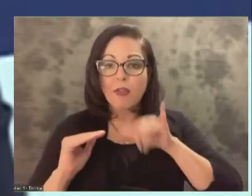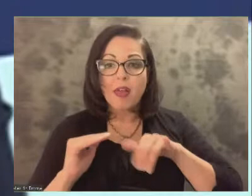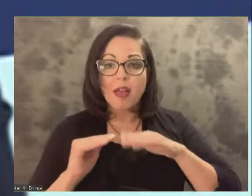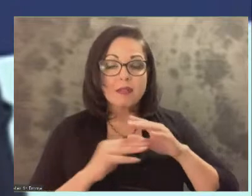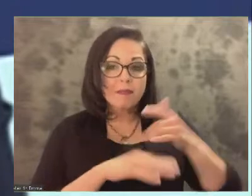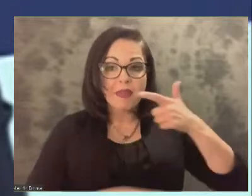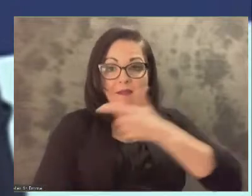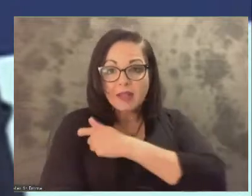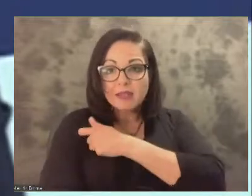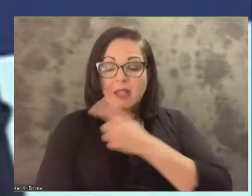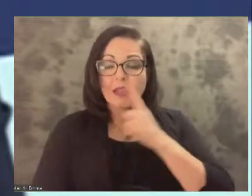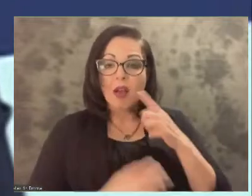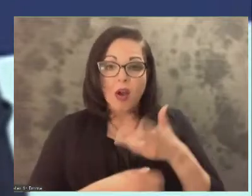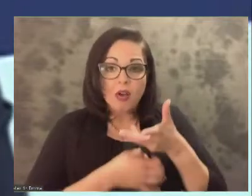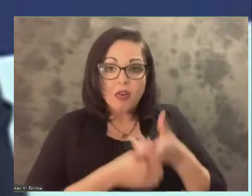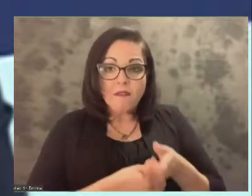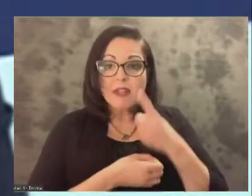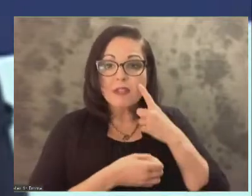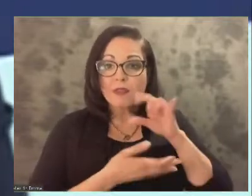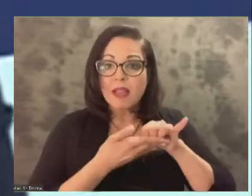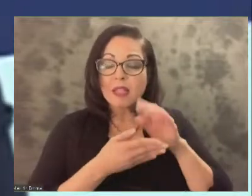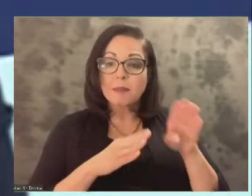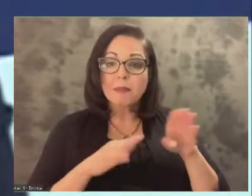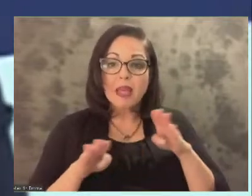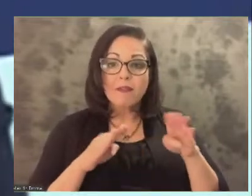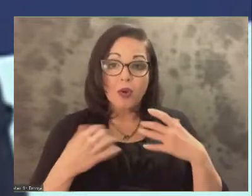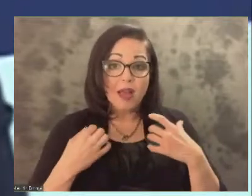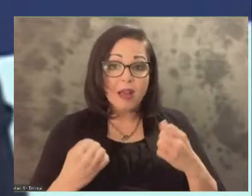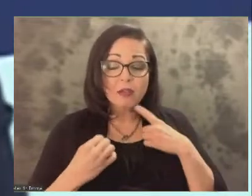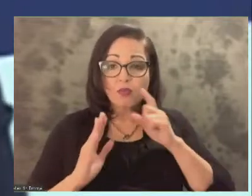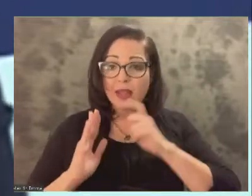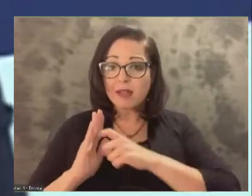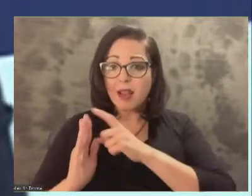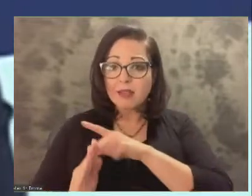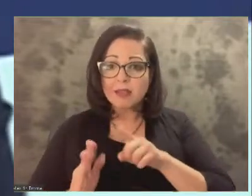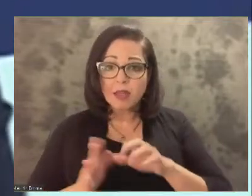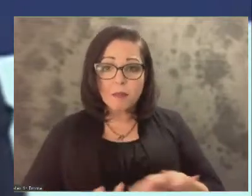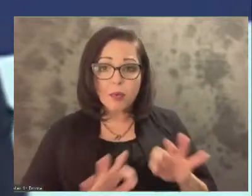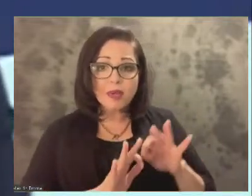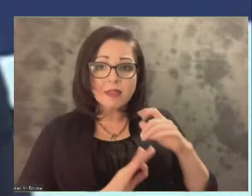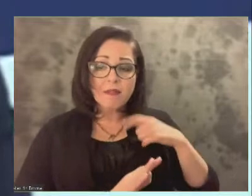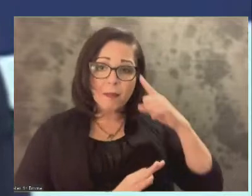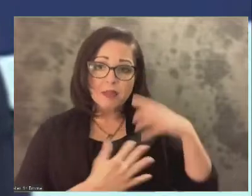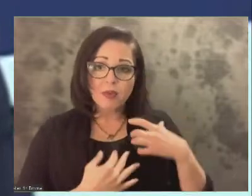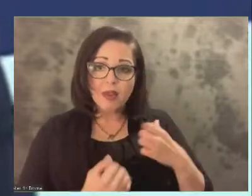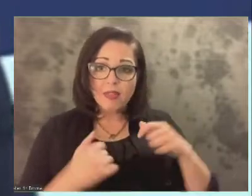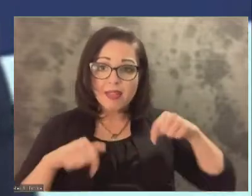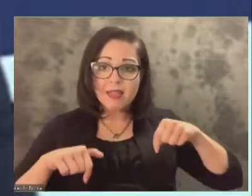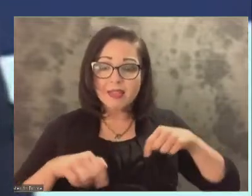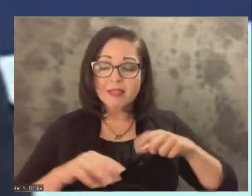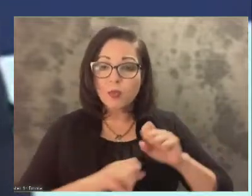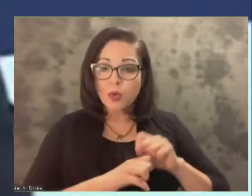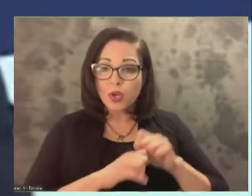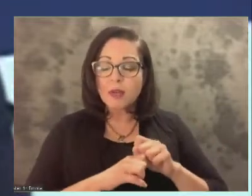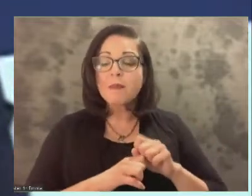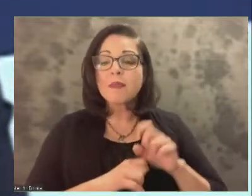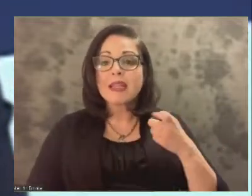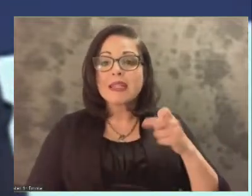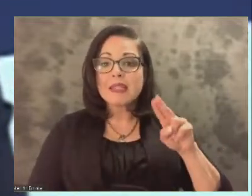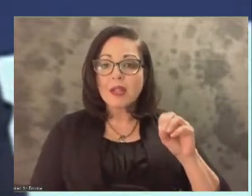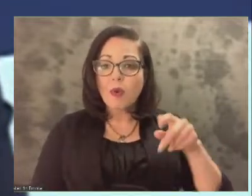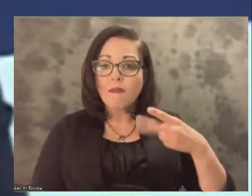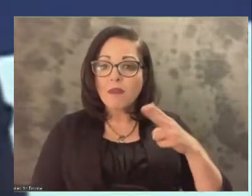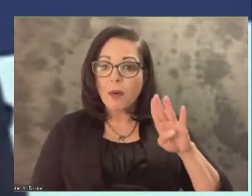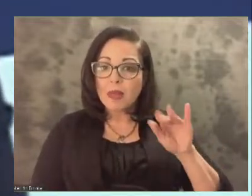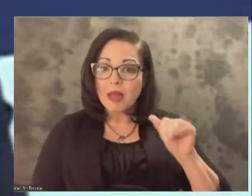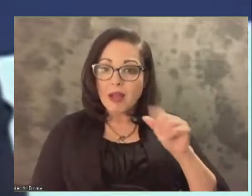confidence, behavioral health, recognizing the importance of mental health in this work, xenophobia and